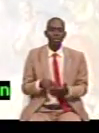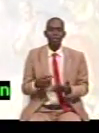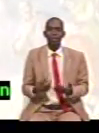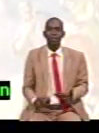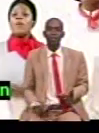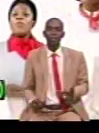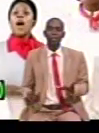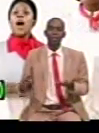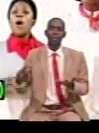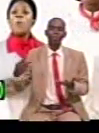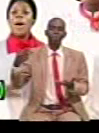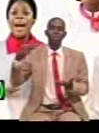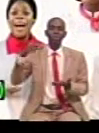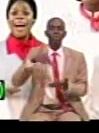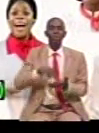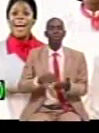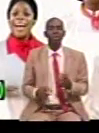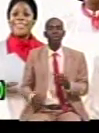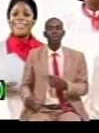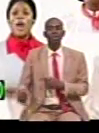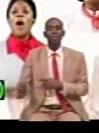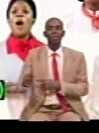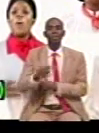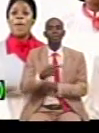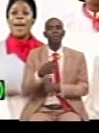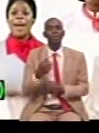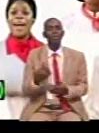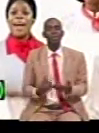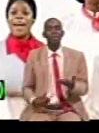his resurrection.